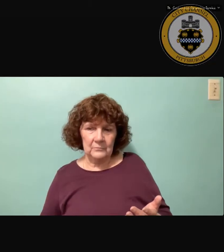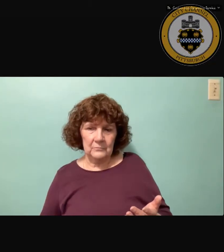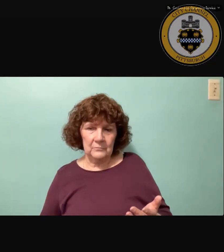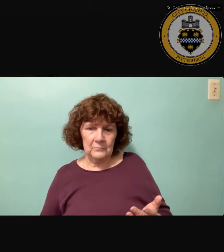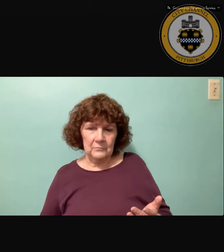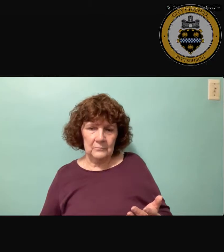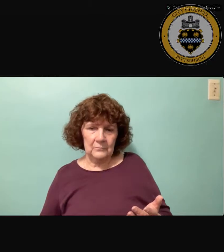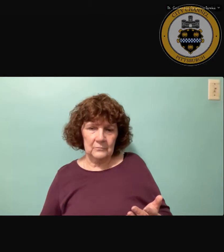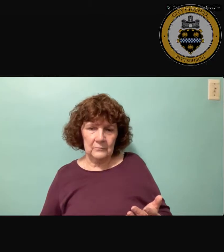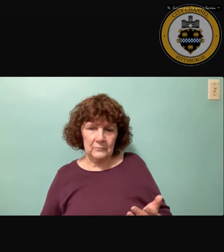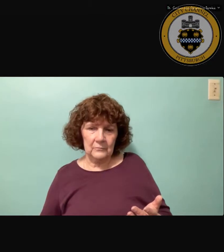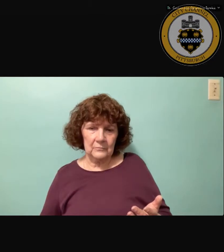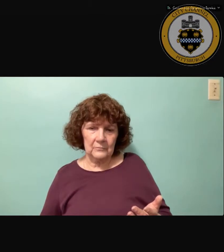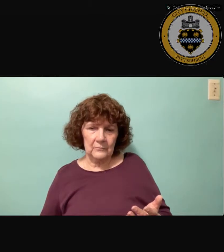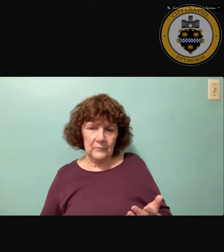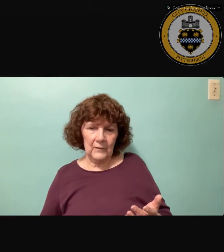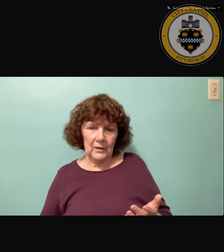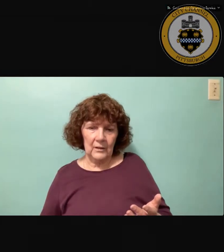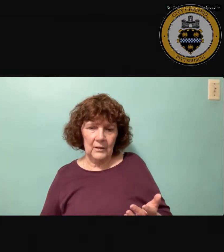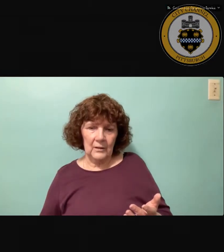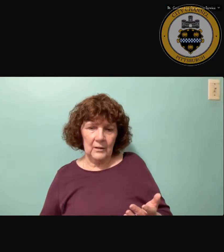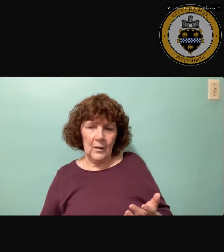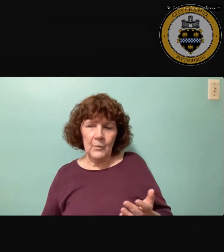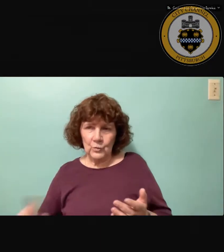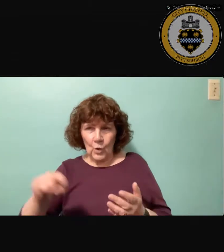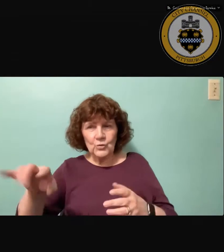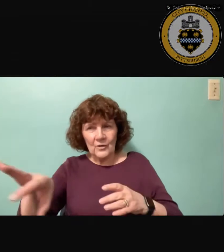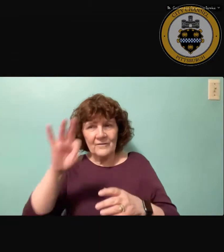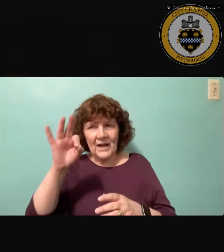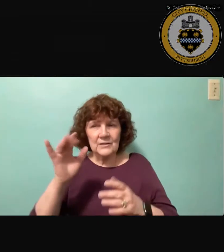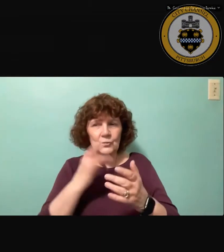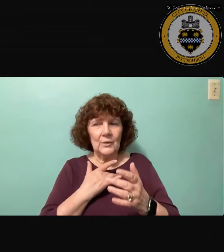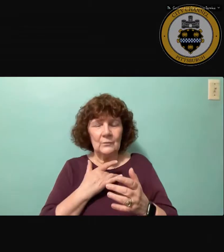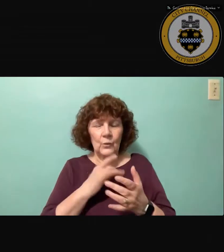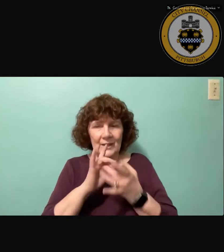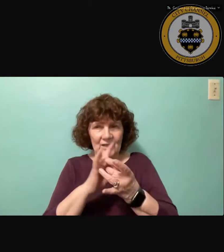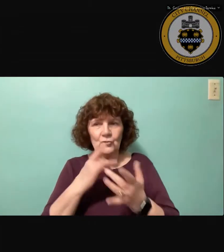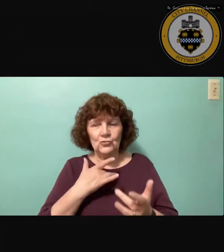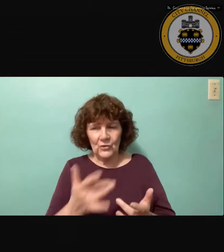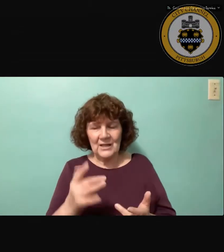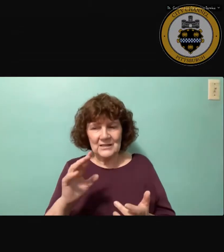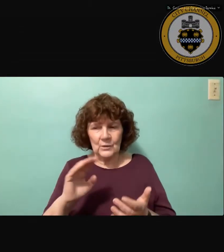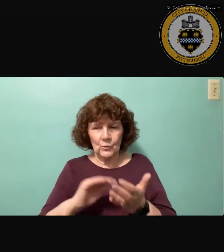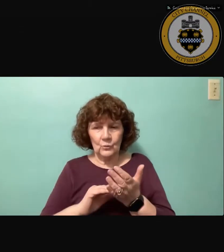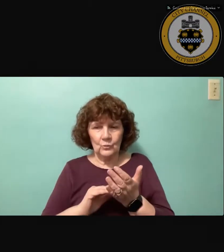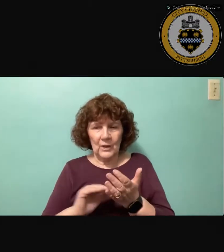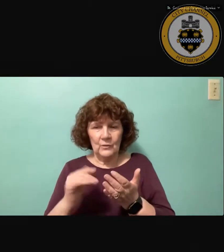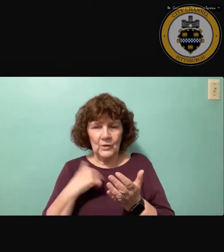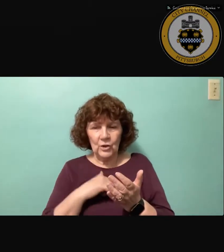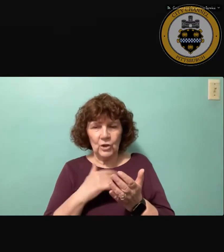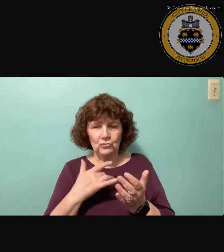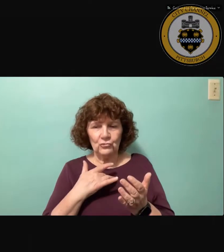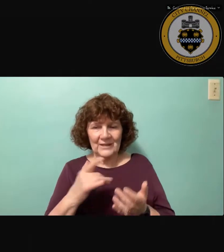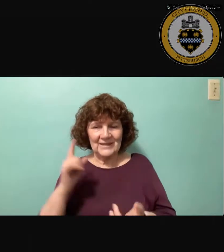that they are trending down the past 2 complete fiscal years.